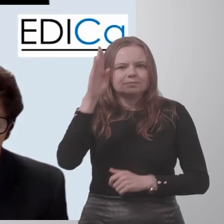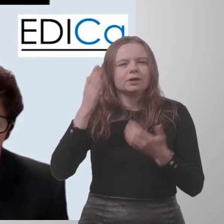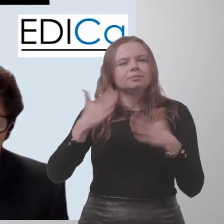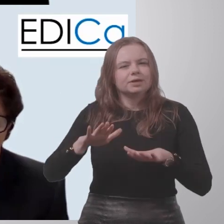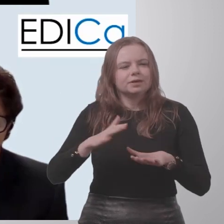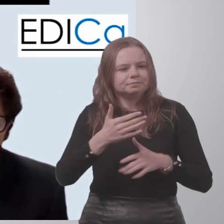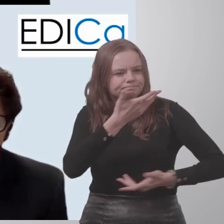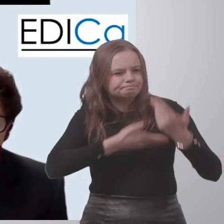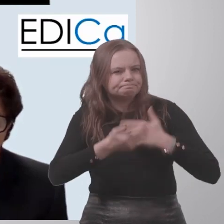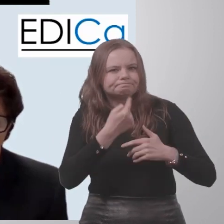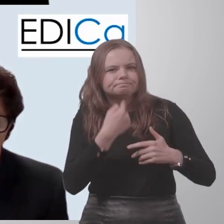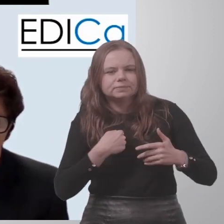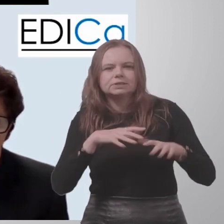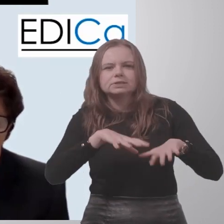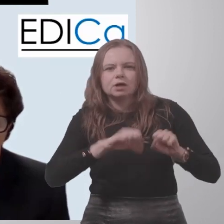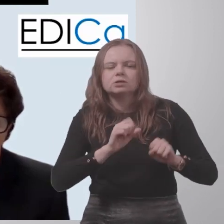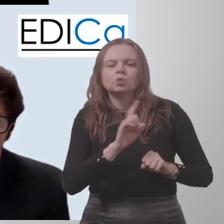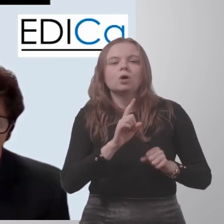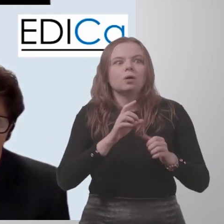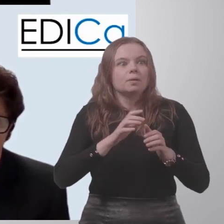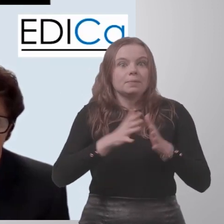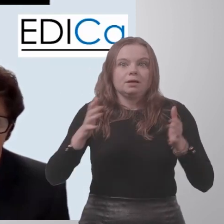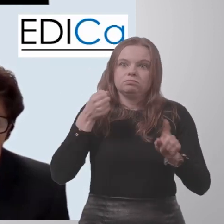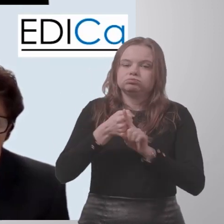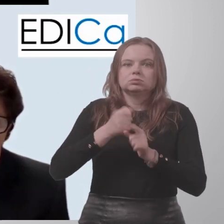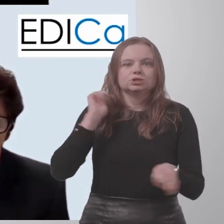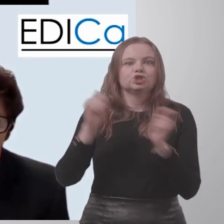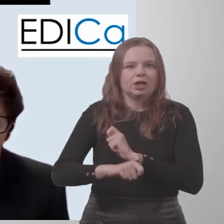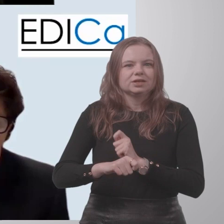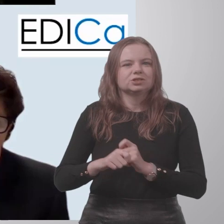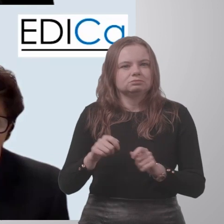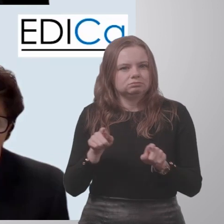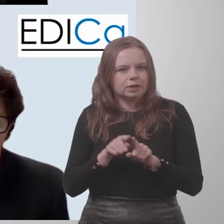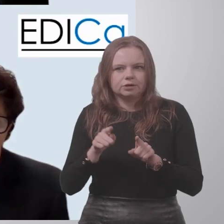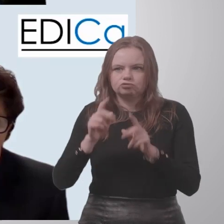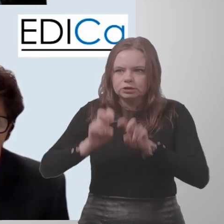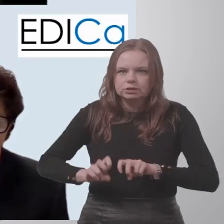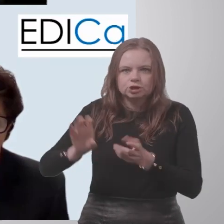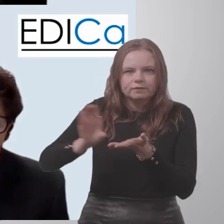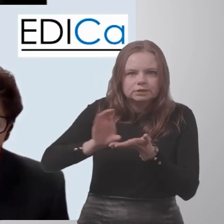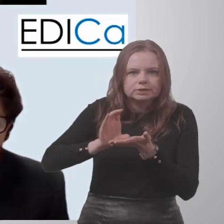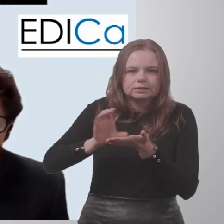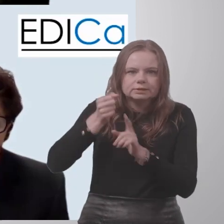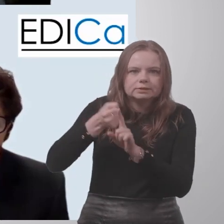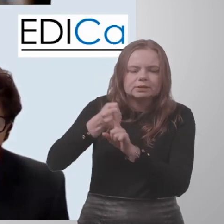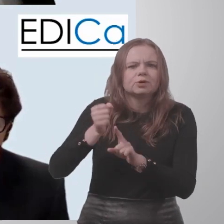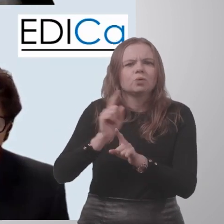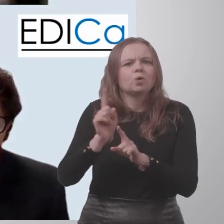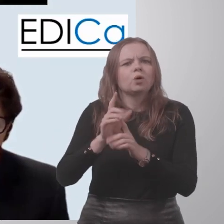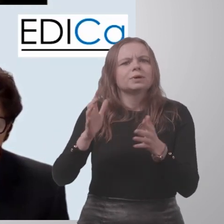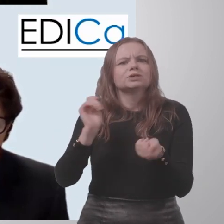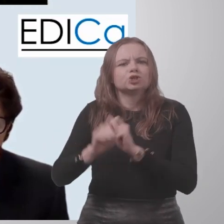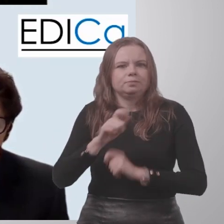what you said. What do you think has been the biggest change? So you spoke about kind of how we need to bring in research funding, but what has been the change? Because obviously there'll be a range